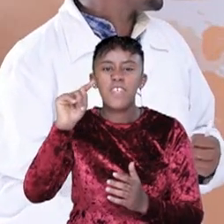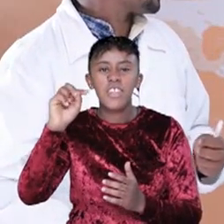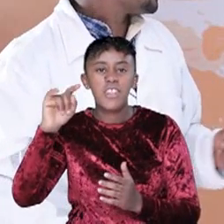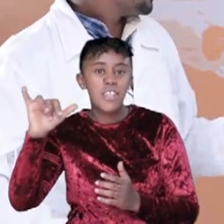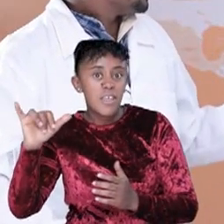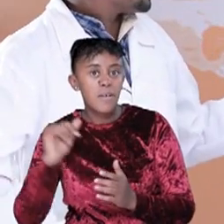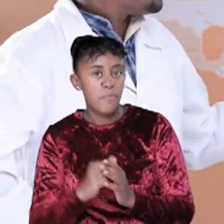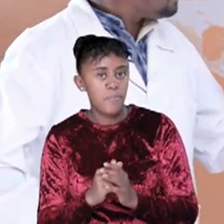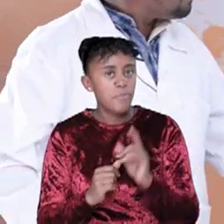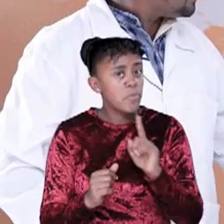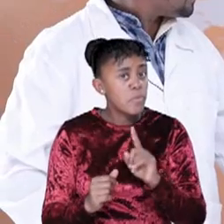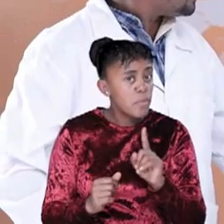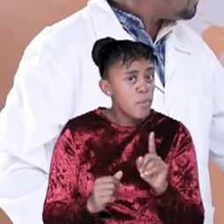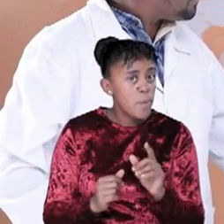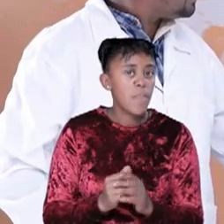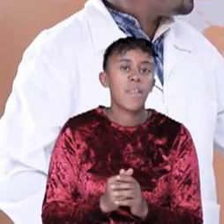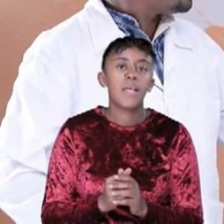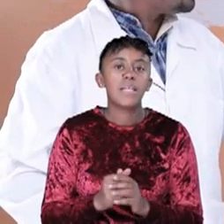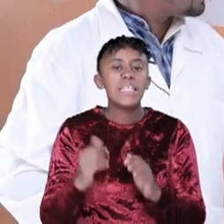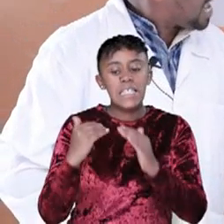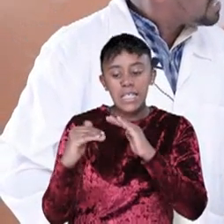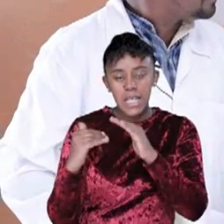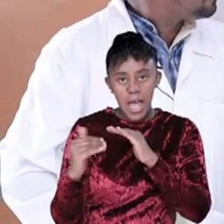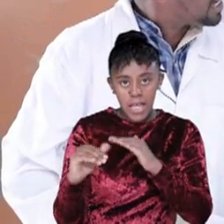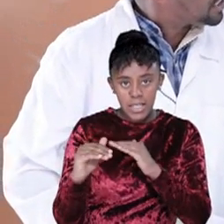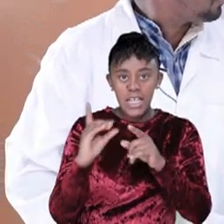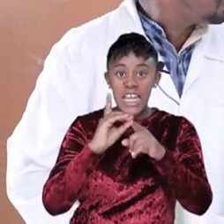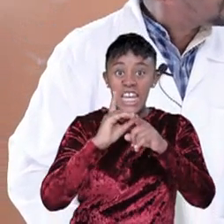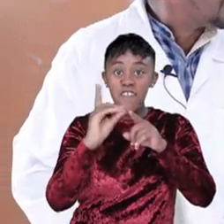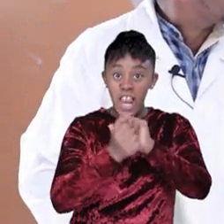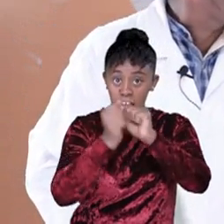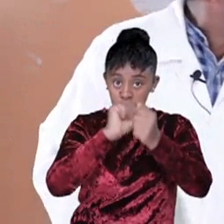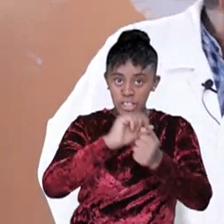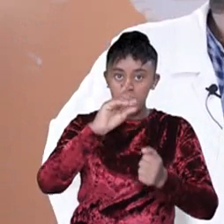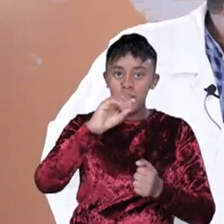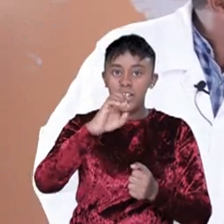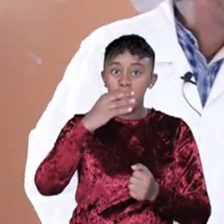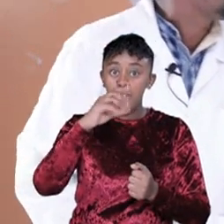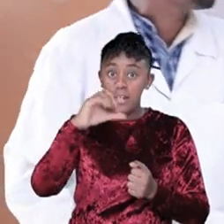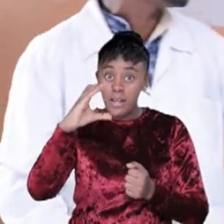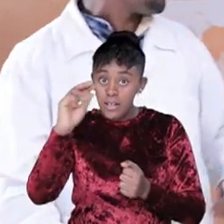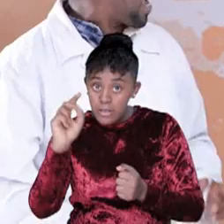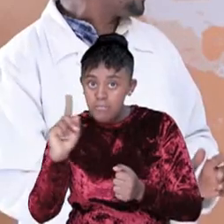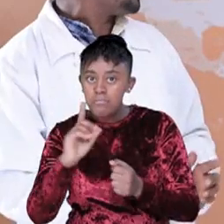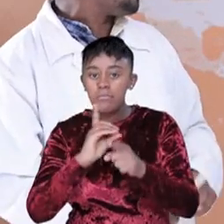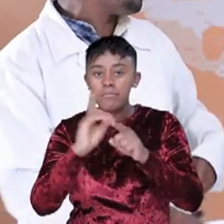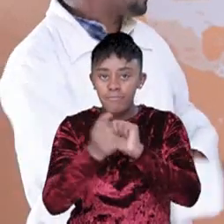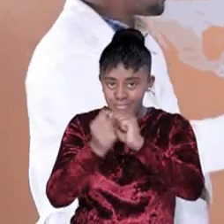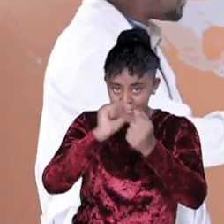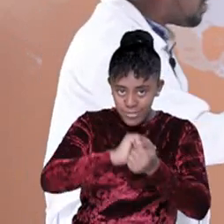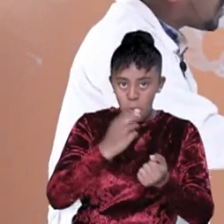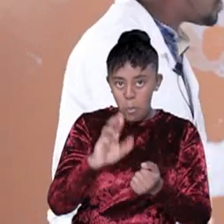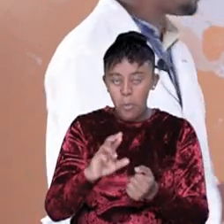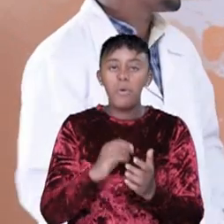of cathode rays. The sensitivity is the size deflection caused by the voltage applied across the Y